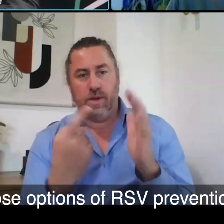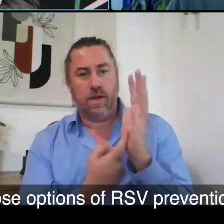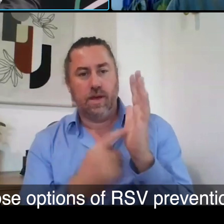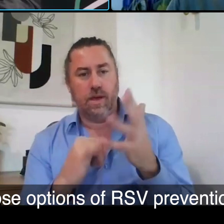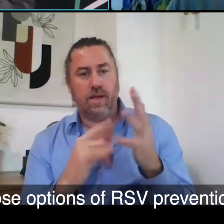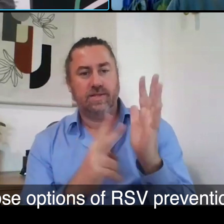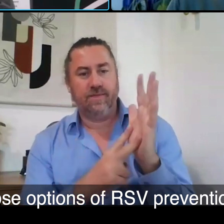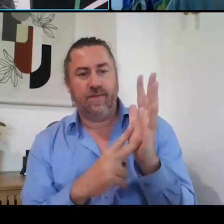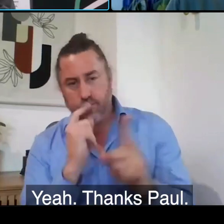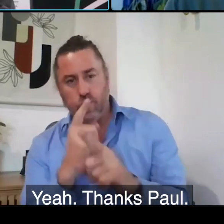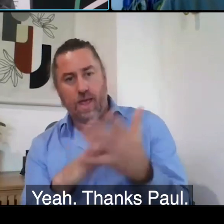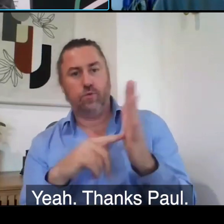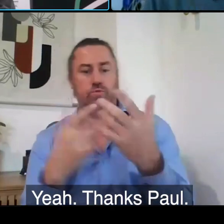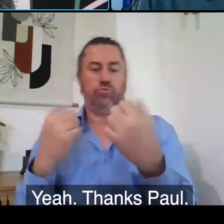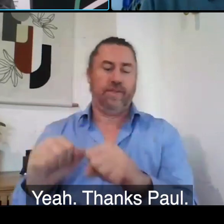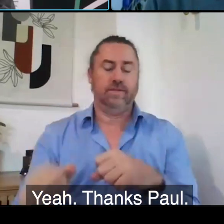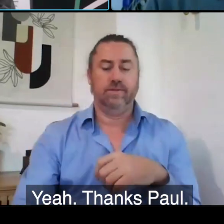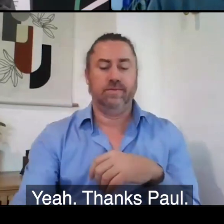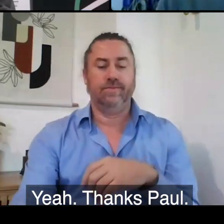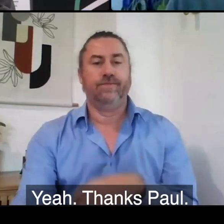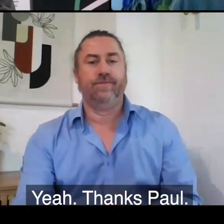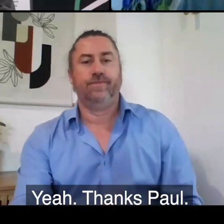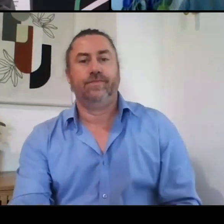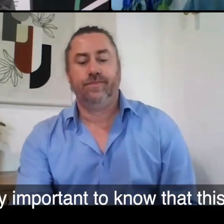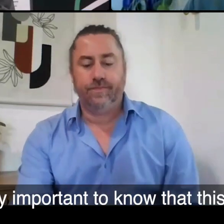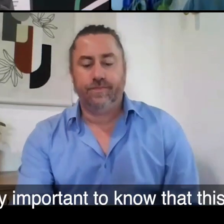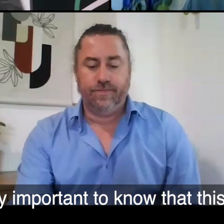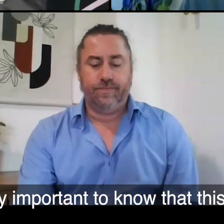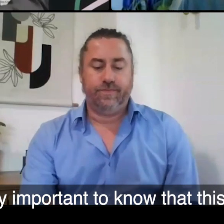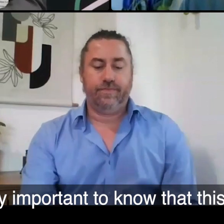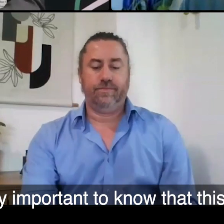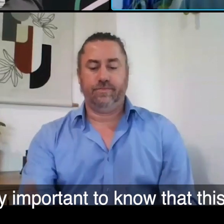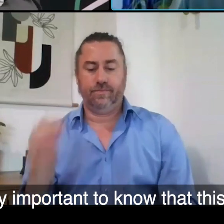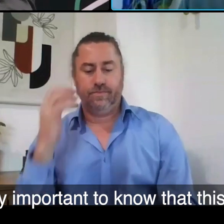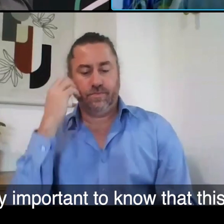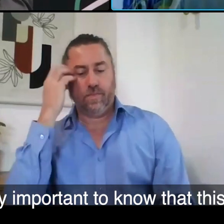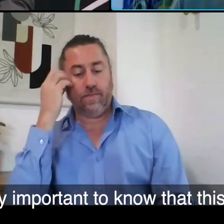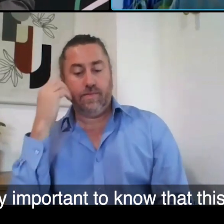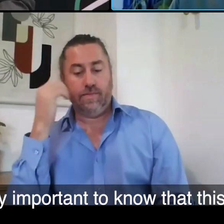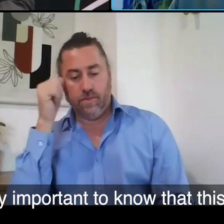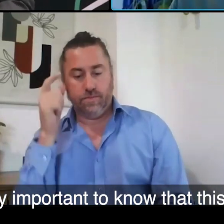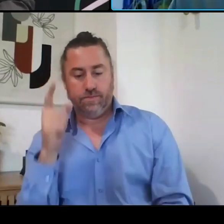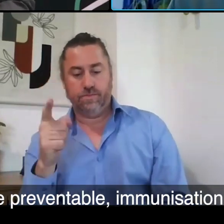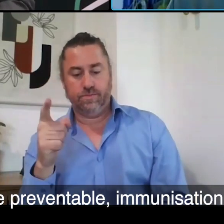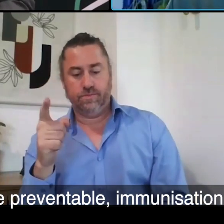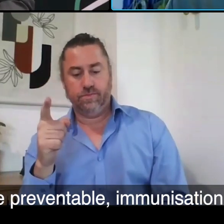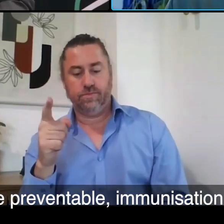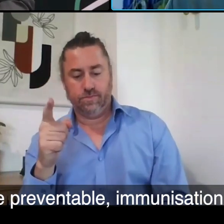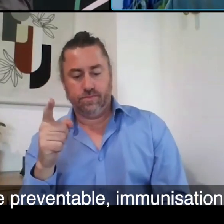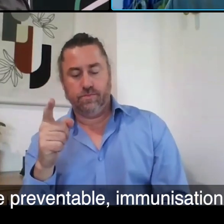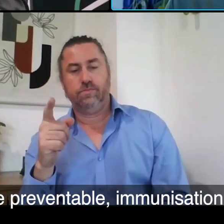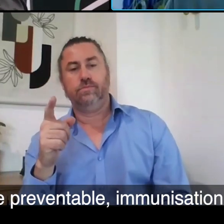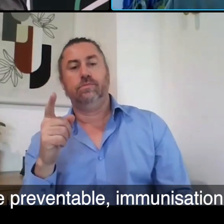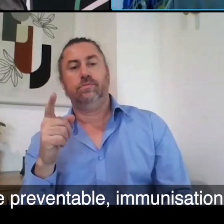RSV prevention. Yeah, no, thanks, Paul. So I think, really important to know that this is now sort of newly